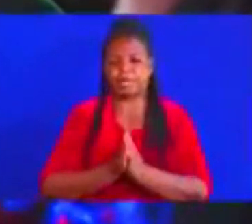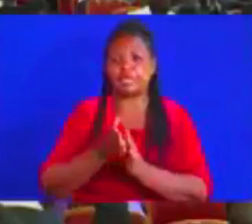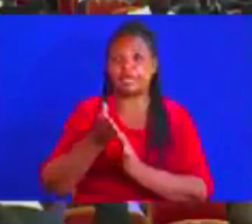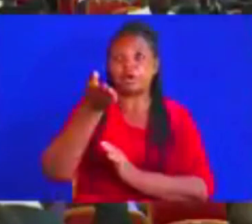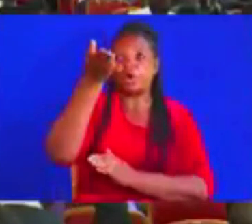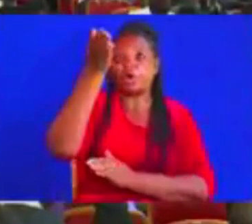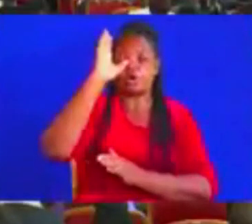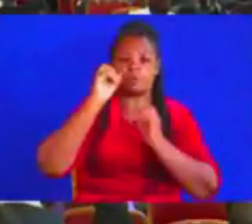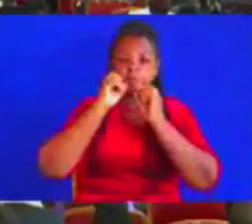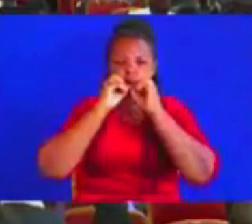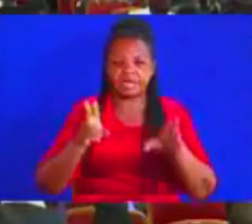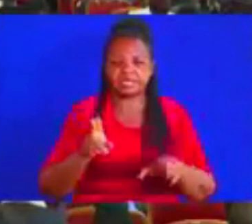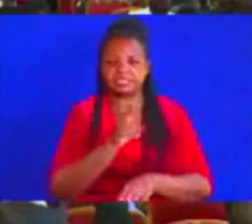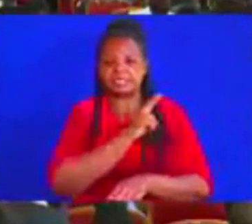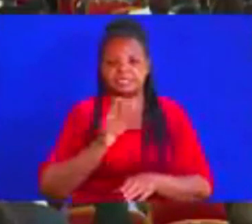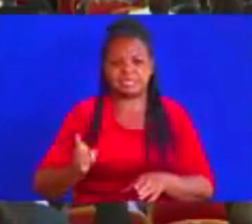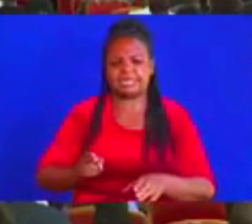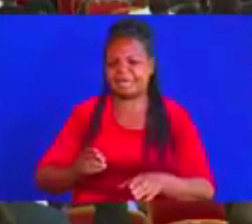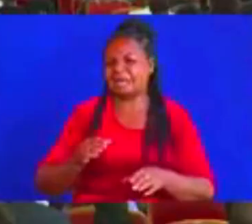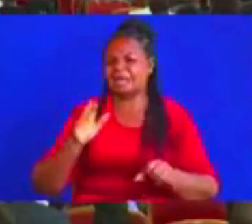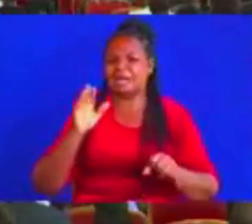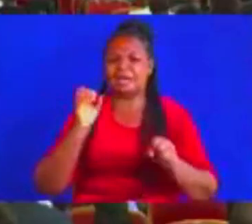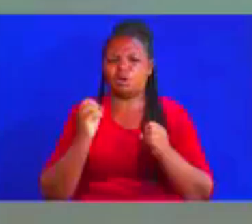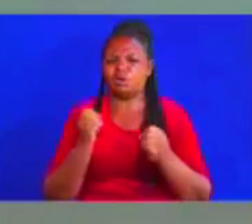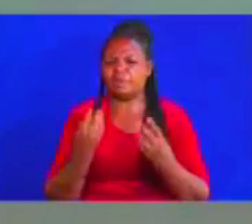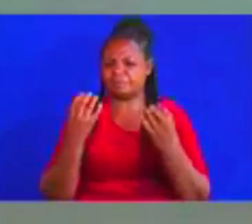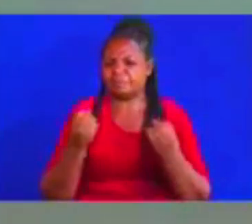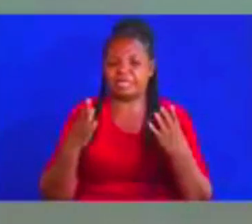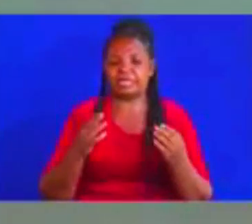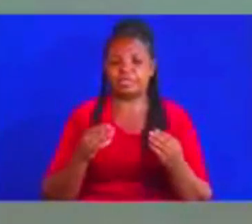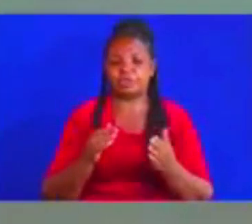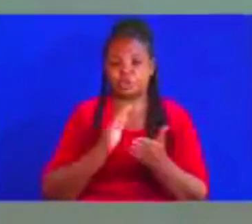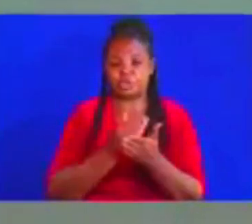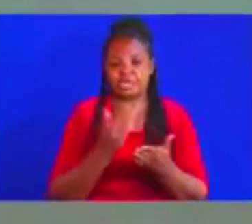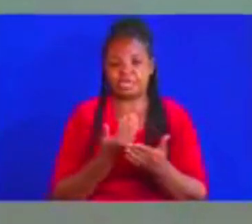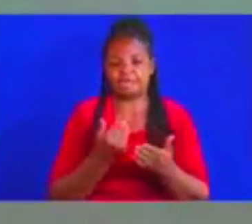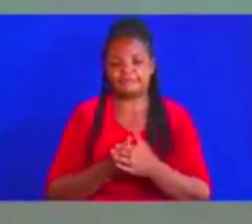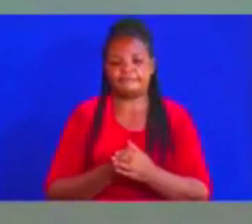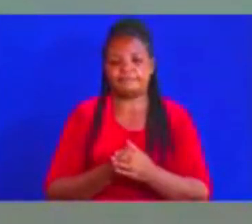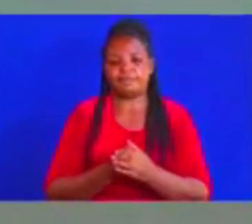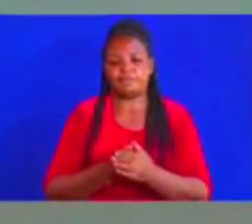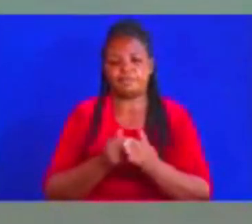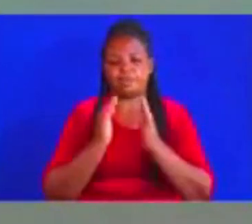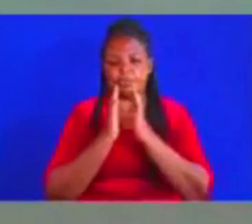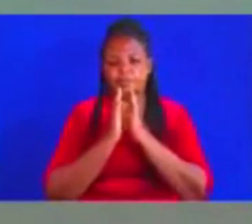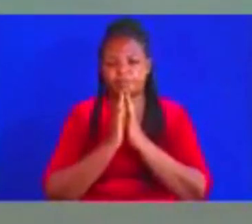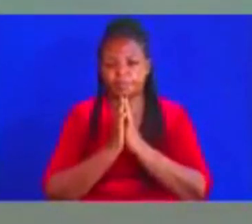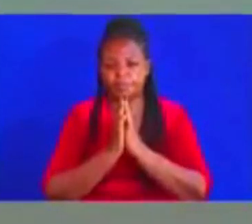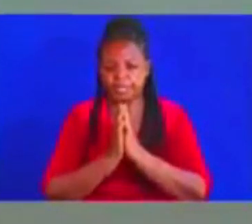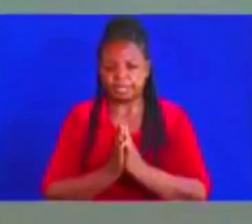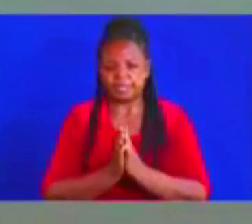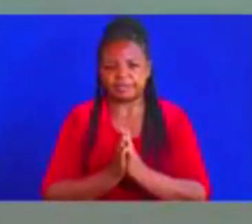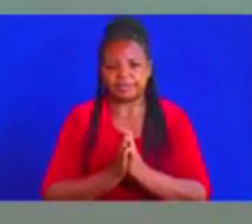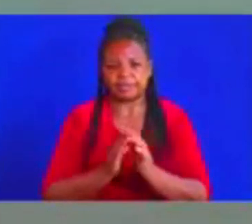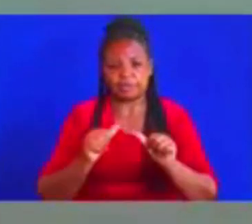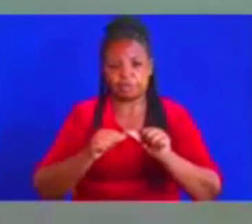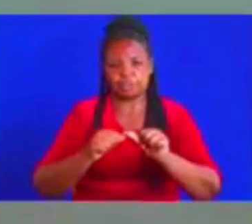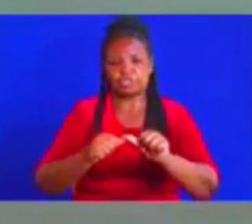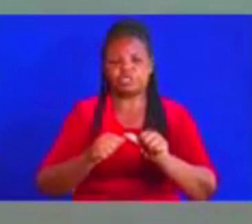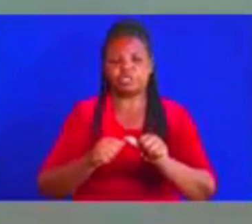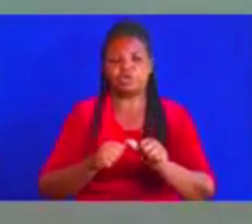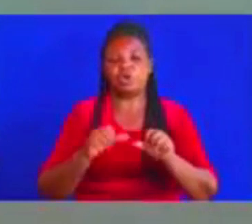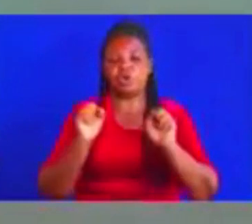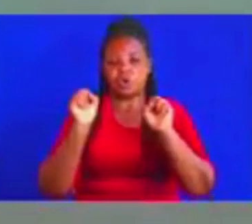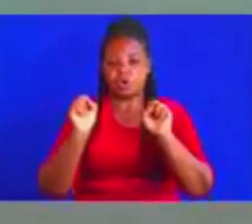us. There's a lot to share, but wherever we stop for now, we'll pray and then rest for the evening. If you're in